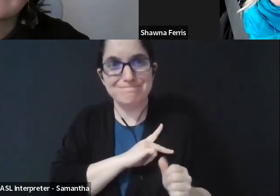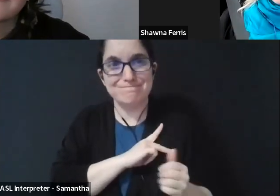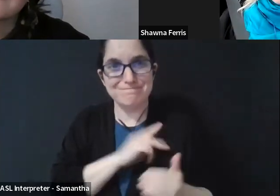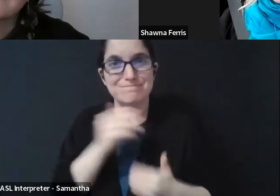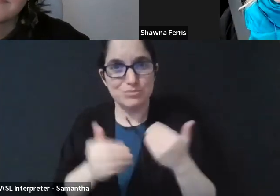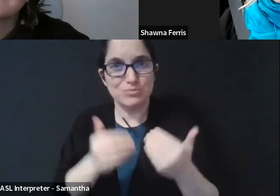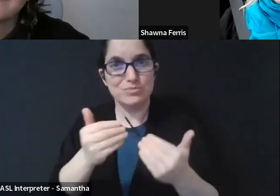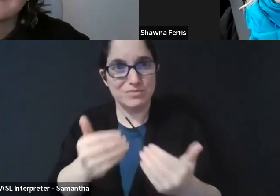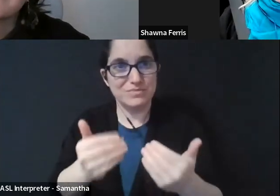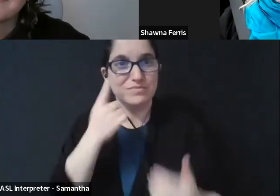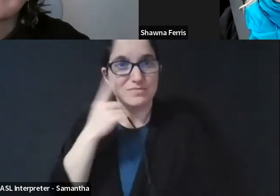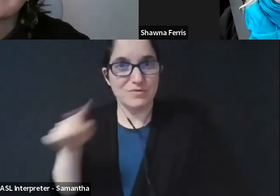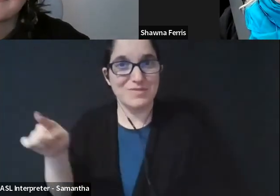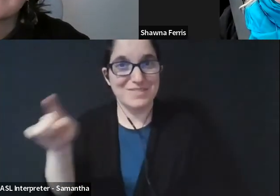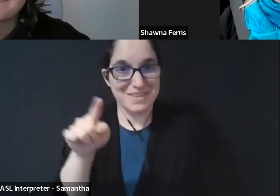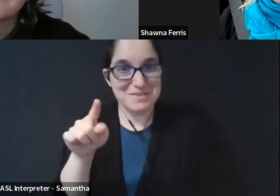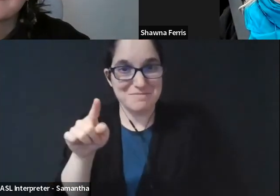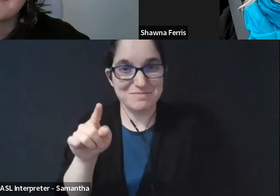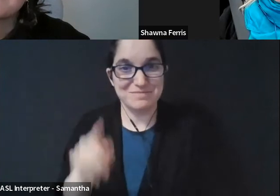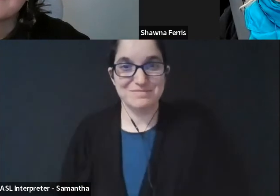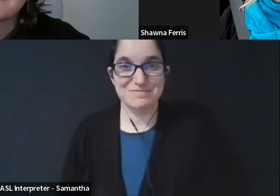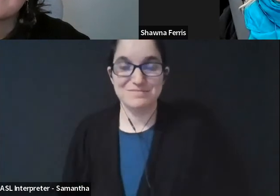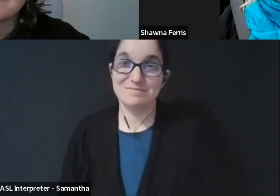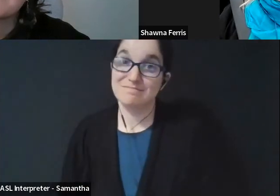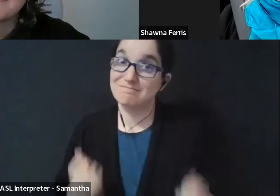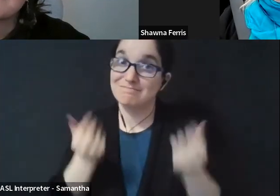process for lots of people,